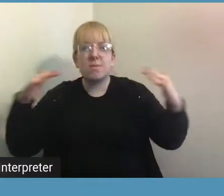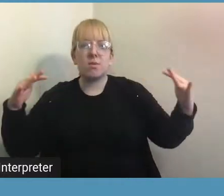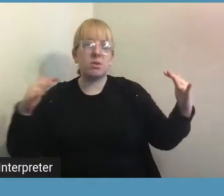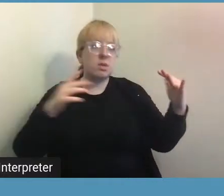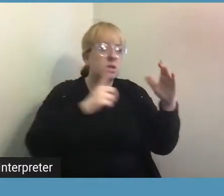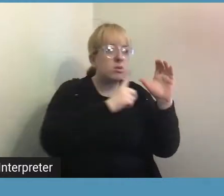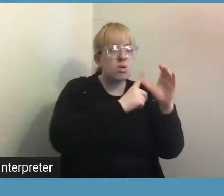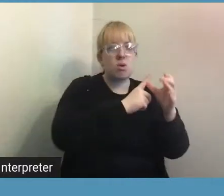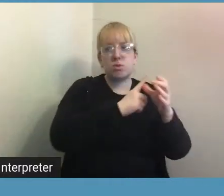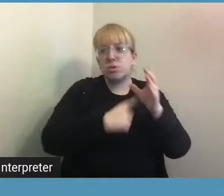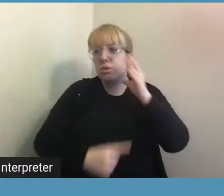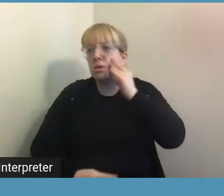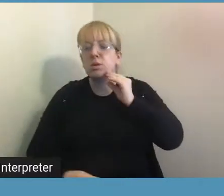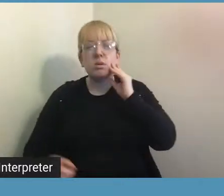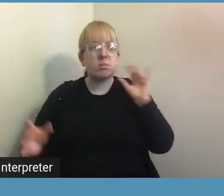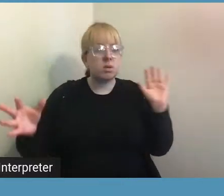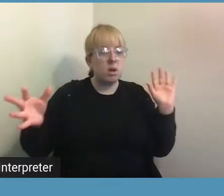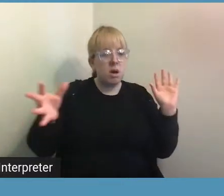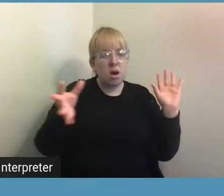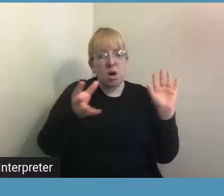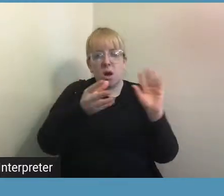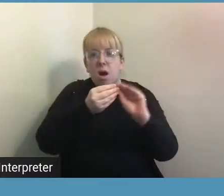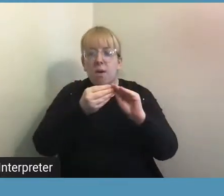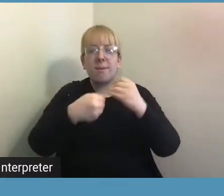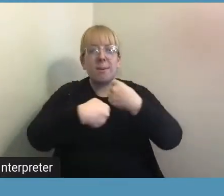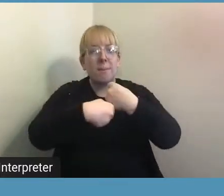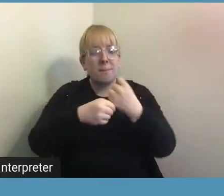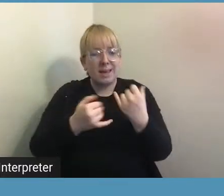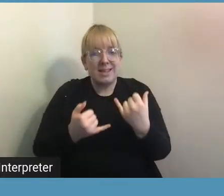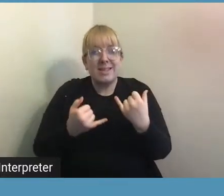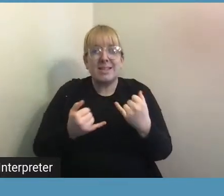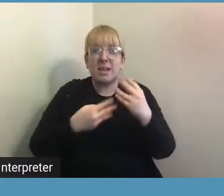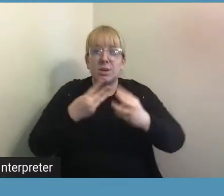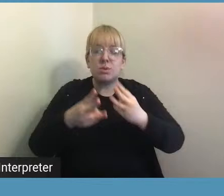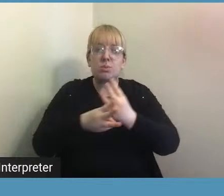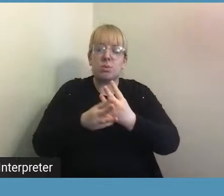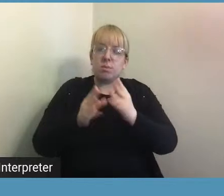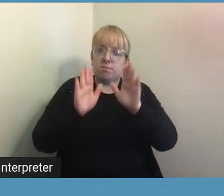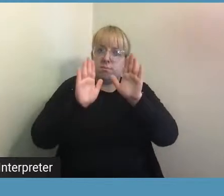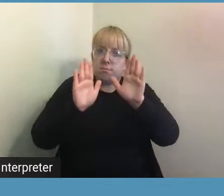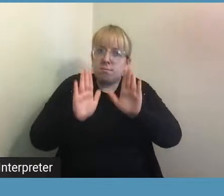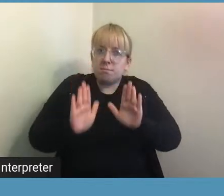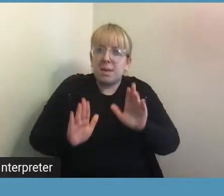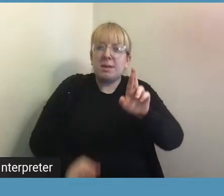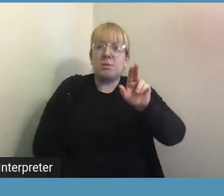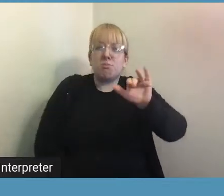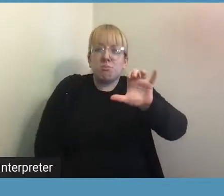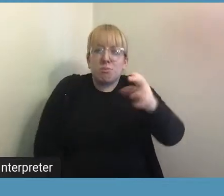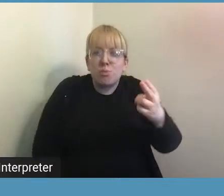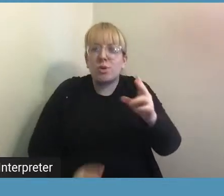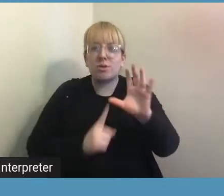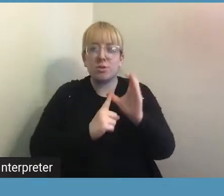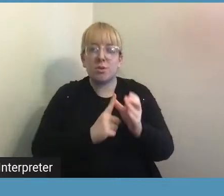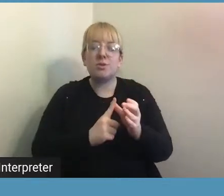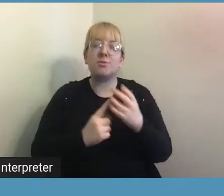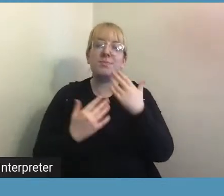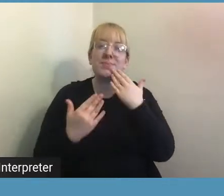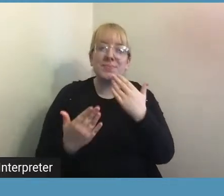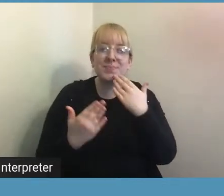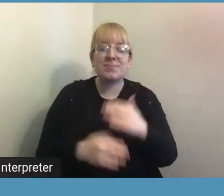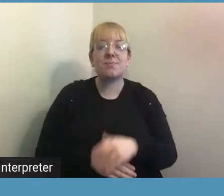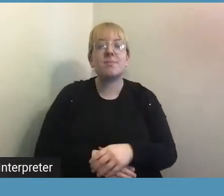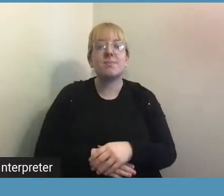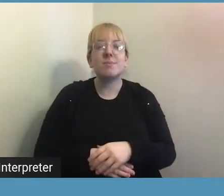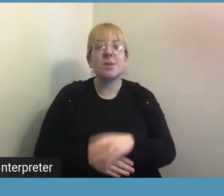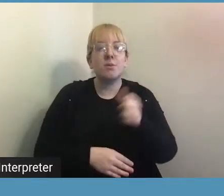experiences that form the richness of our world and our profession. Thank you. And now for just a few housekeeping notes before